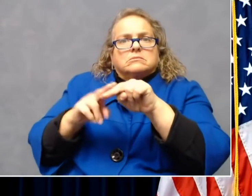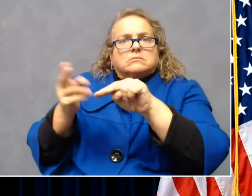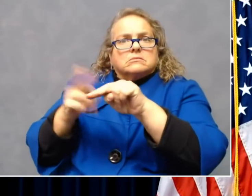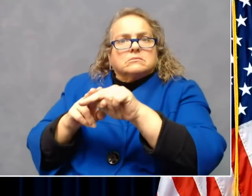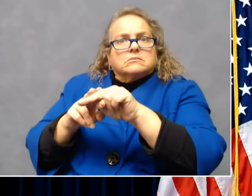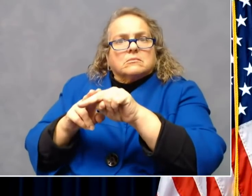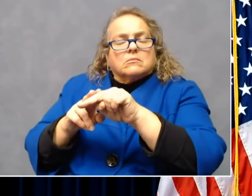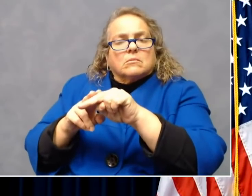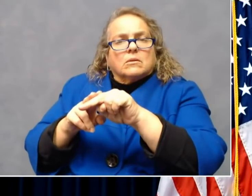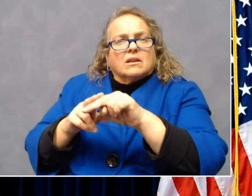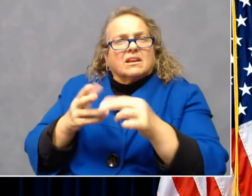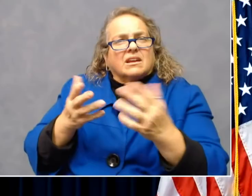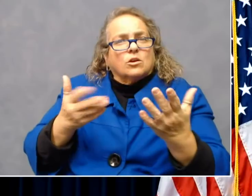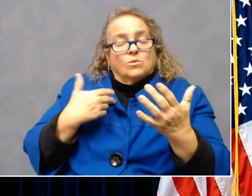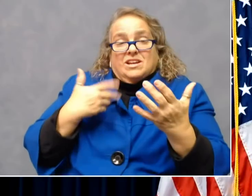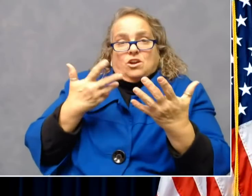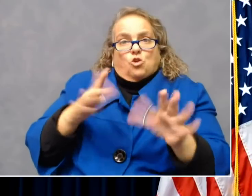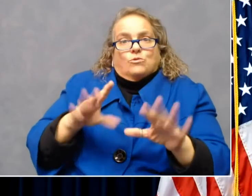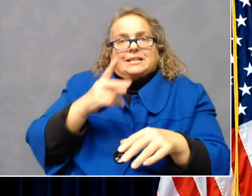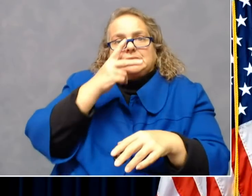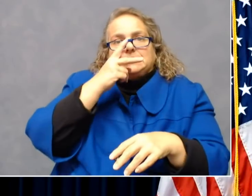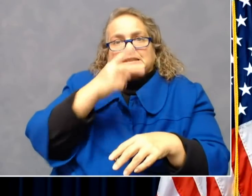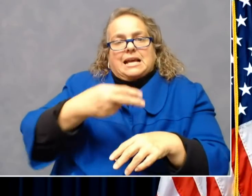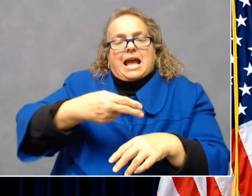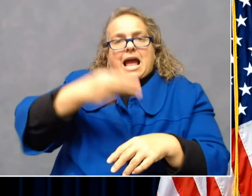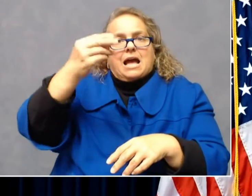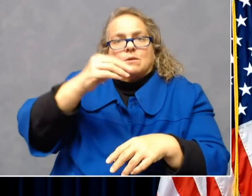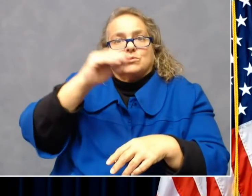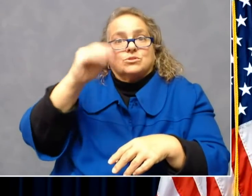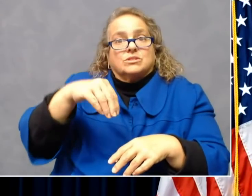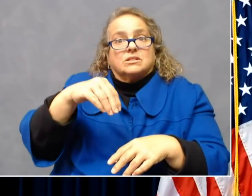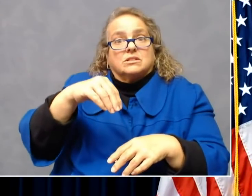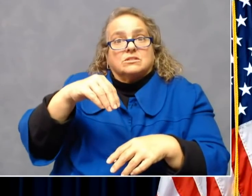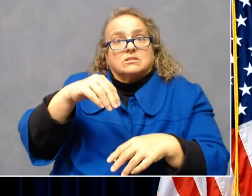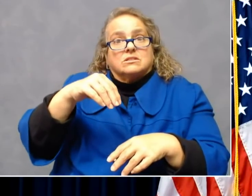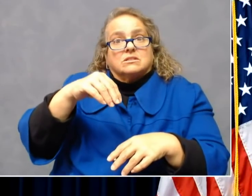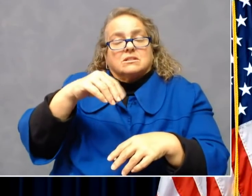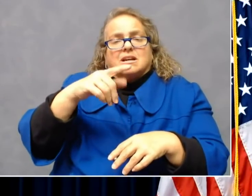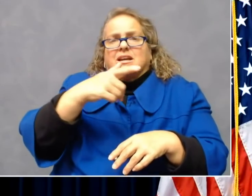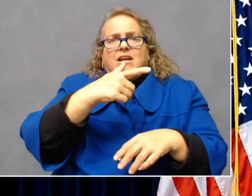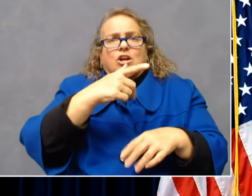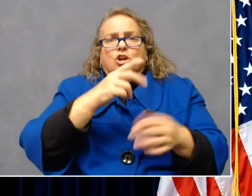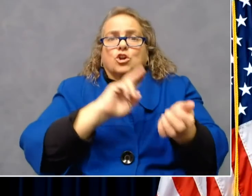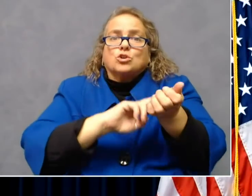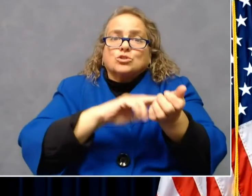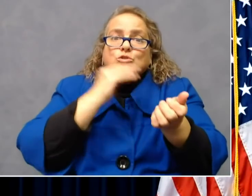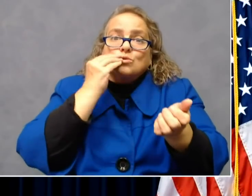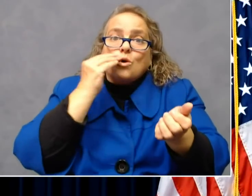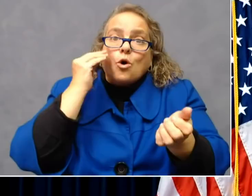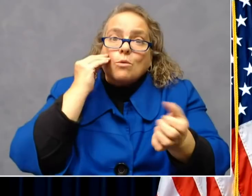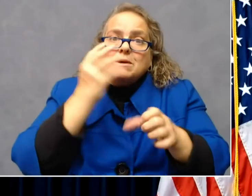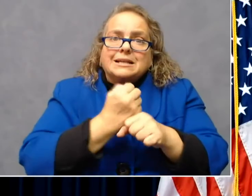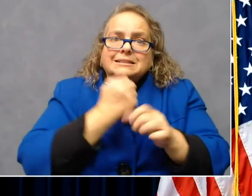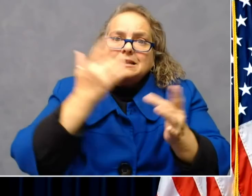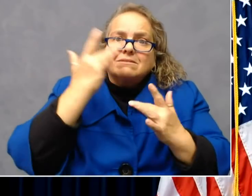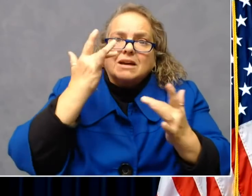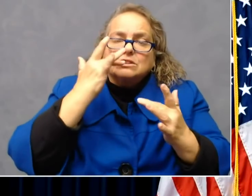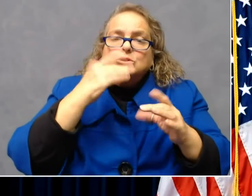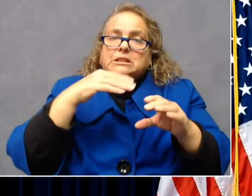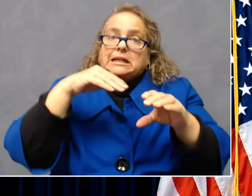of community spread, even the best protected long-term care facilities get the infection in and it kills